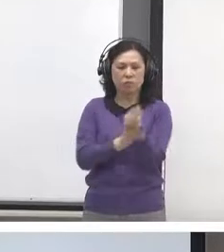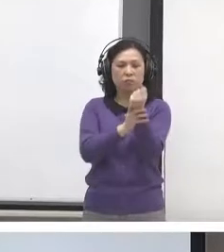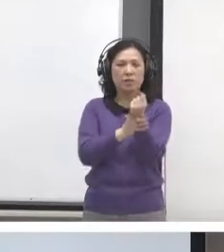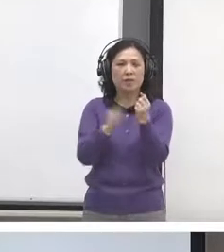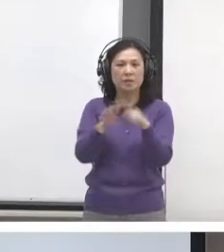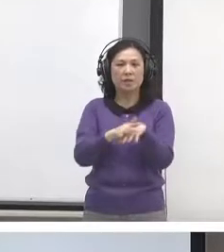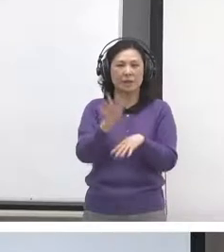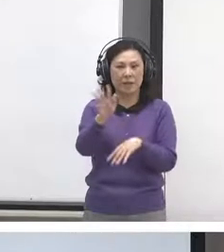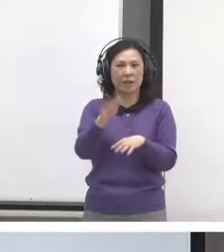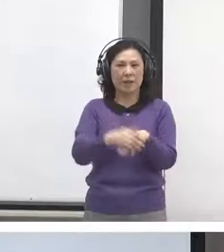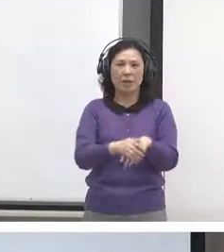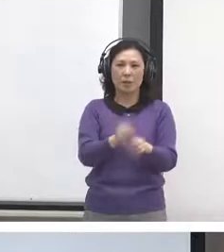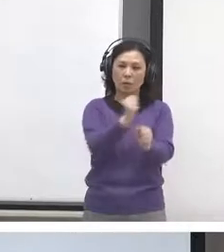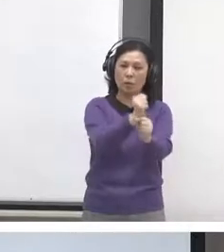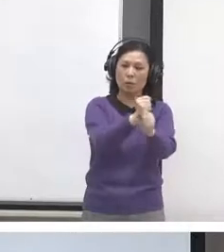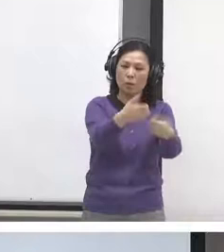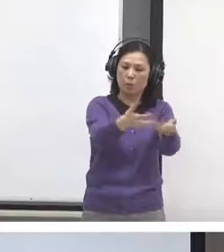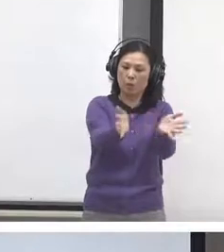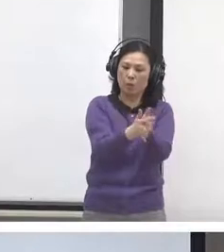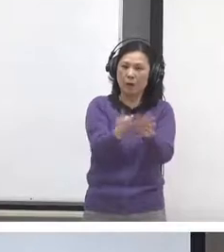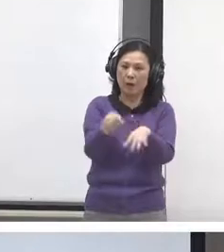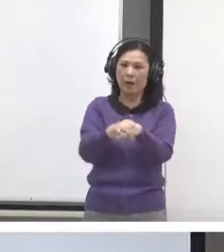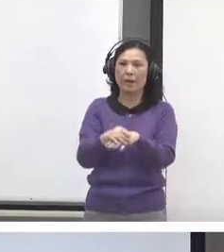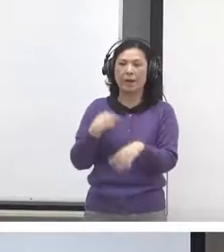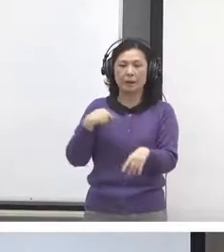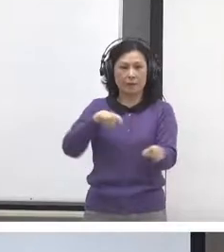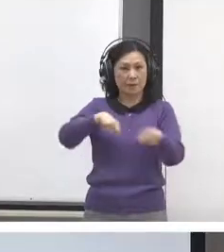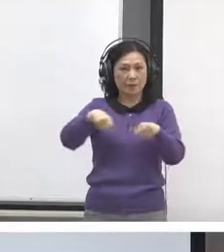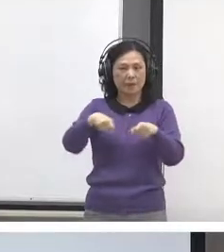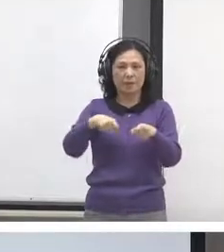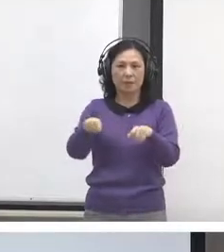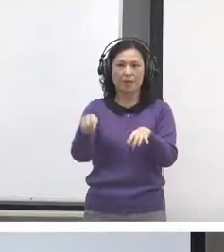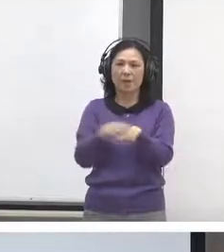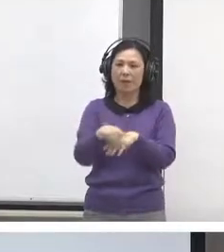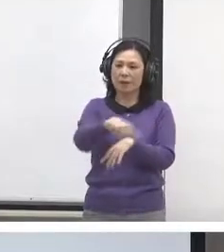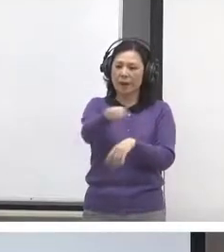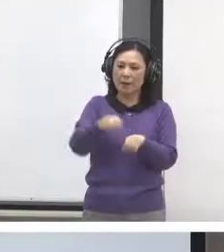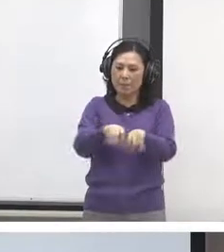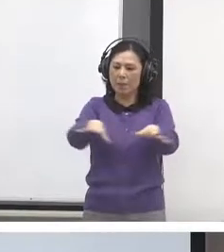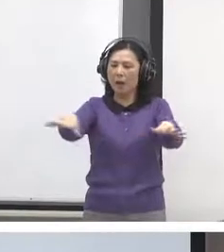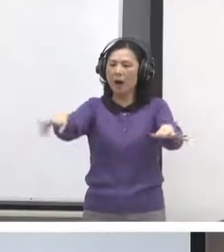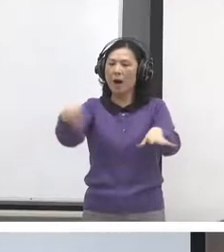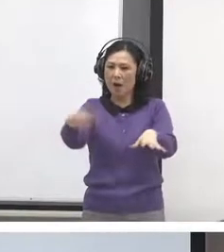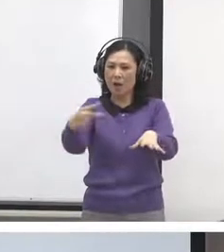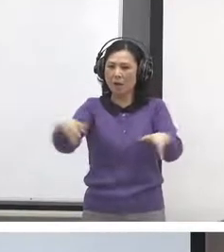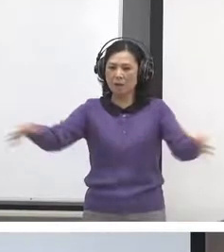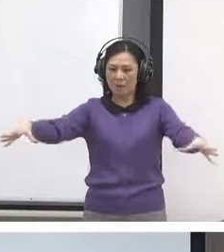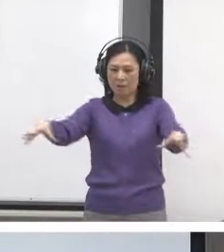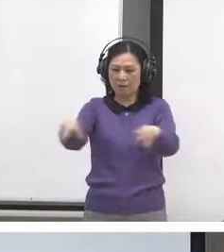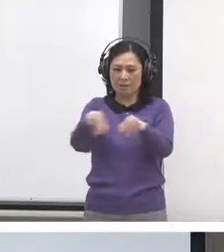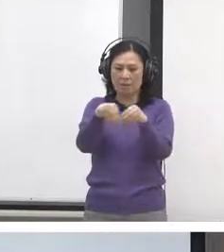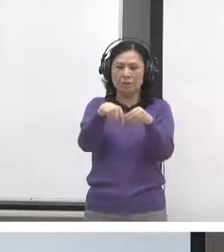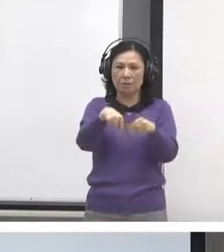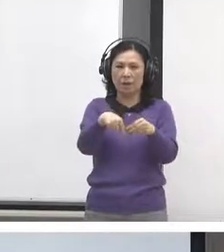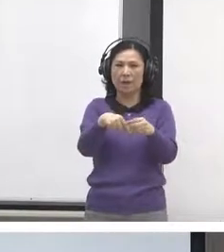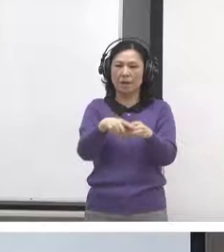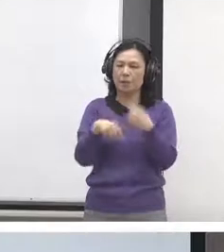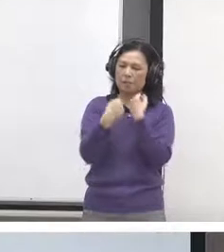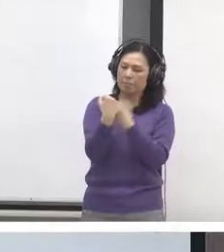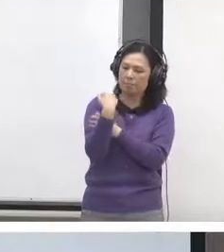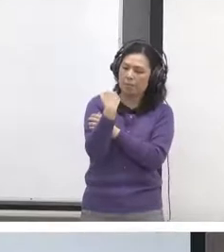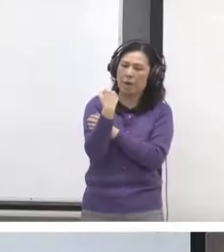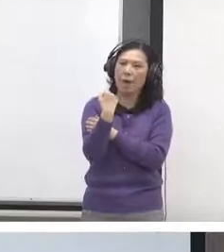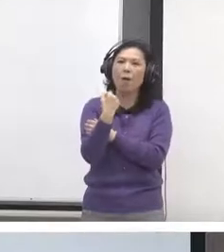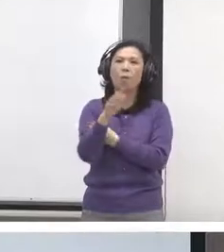projects, and they branch out and then they go back into the ecosystem and it kind of continues on. And it's also trying to bring in a